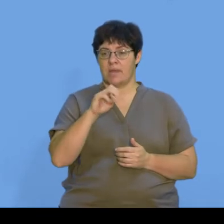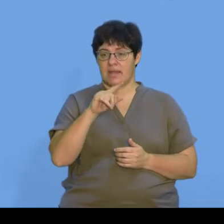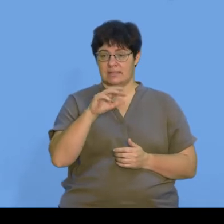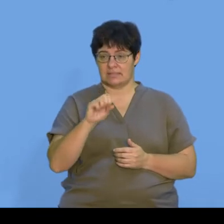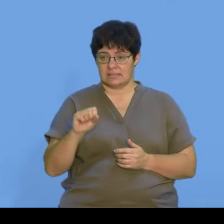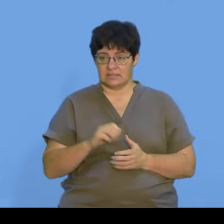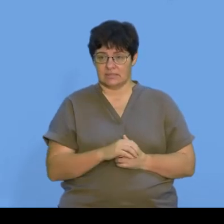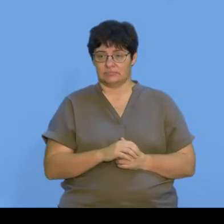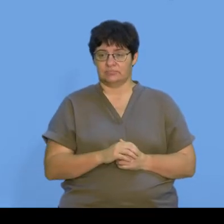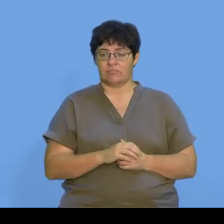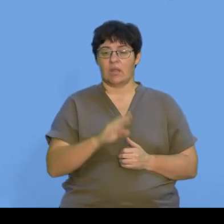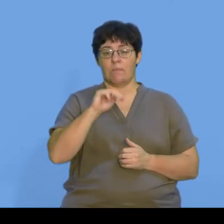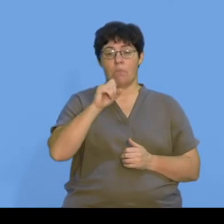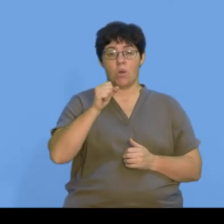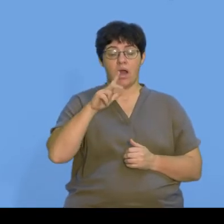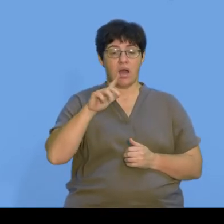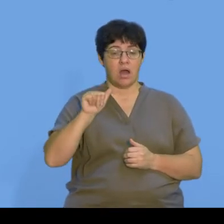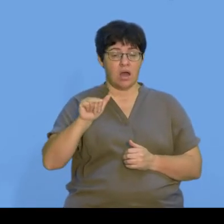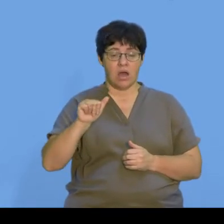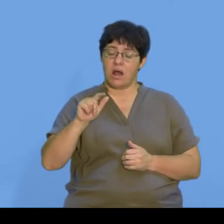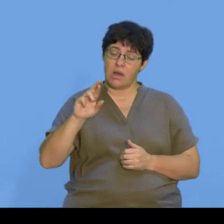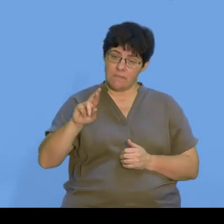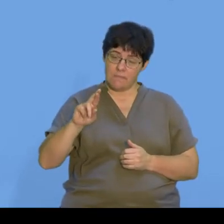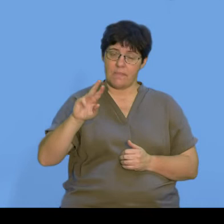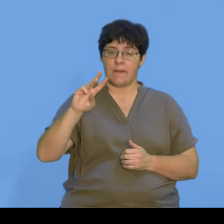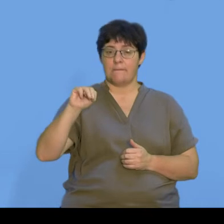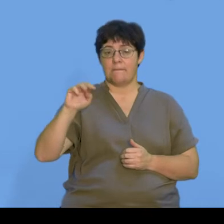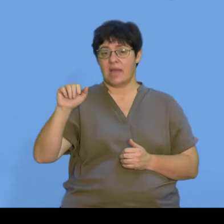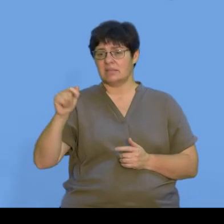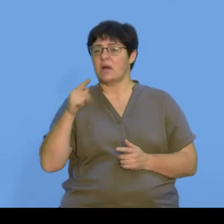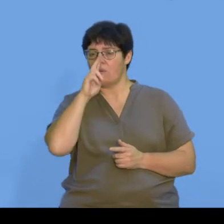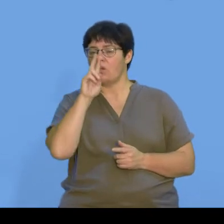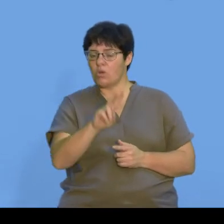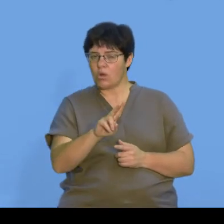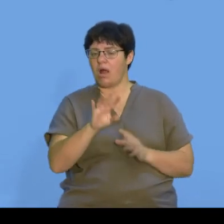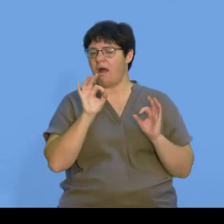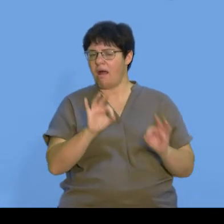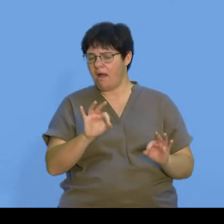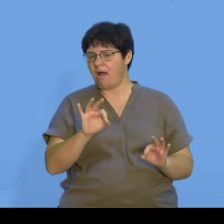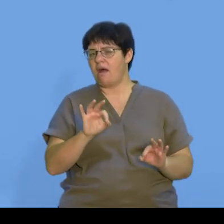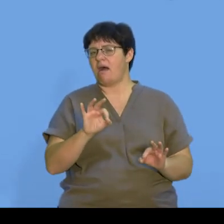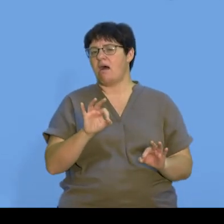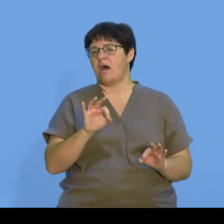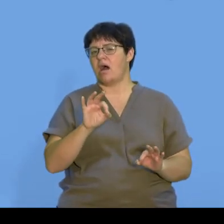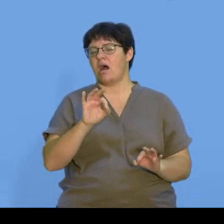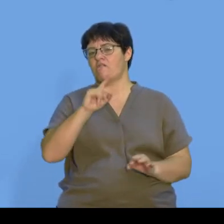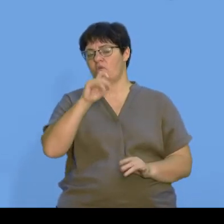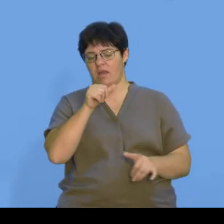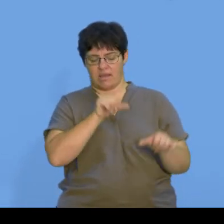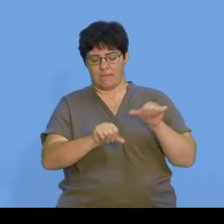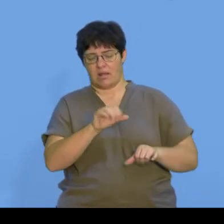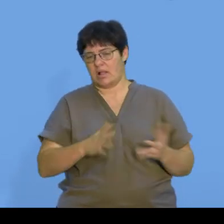we are saying these different elements, we look at the correct chemical formula and begin to add. But remember, in